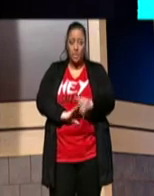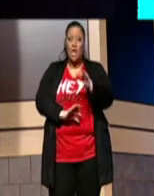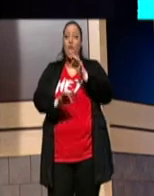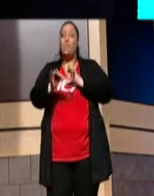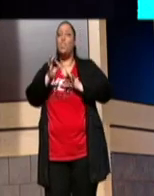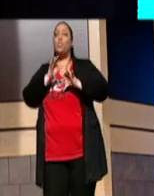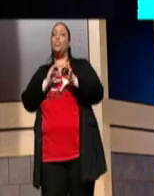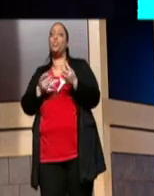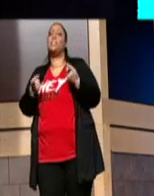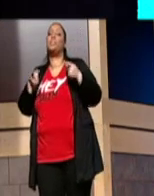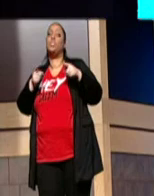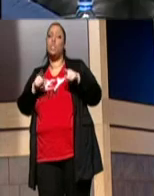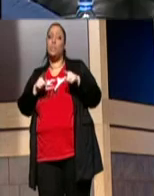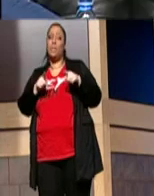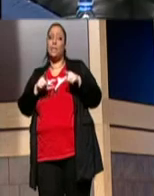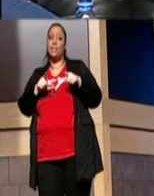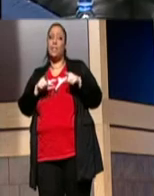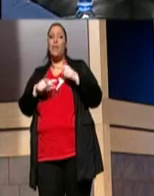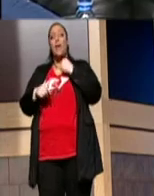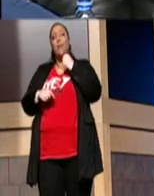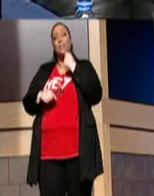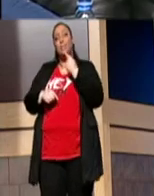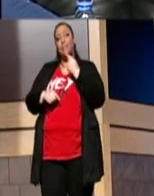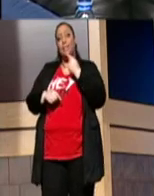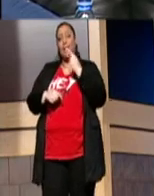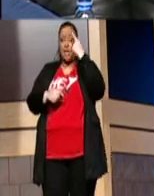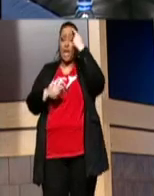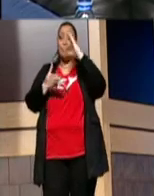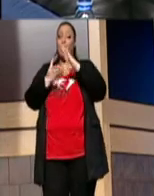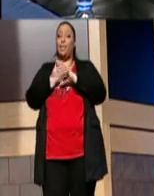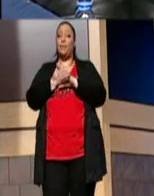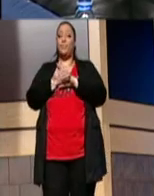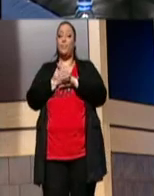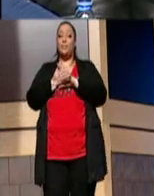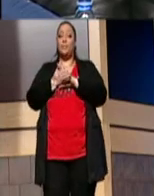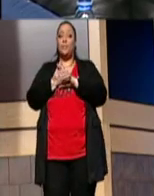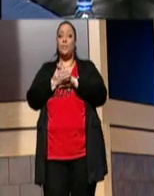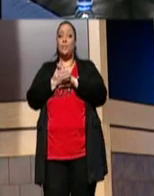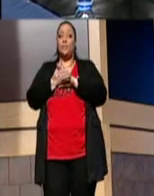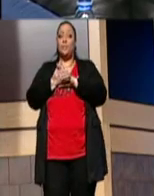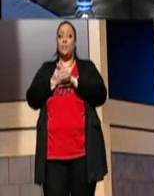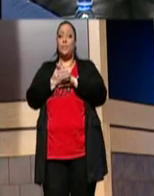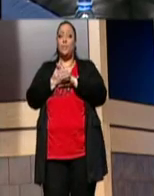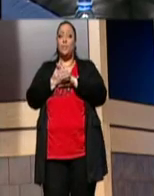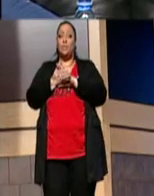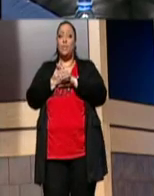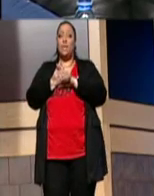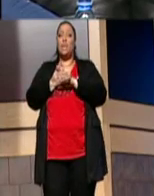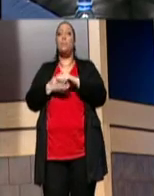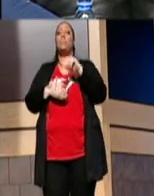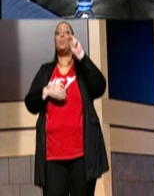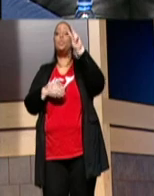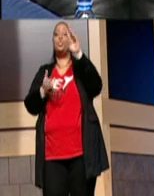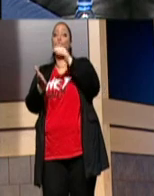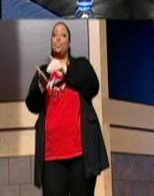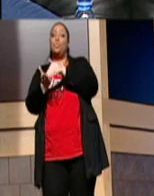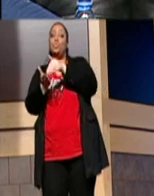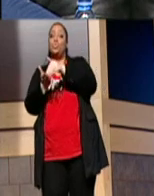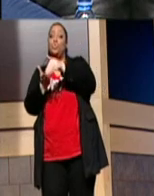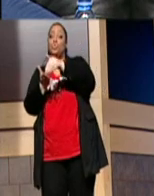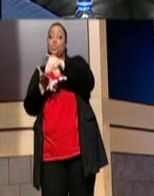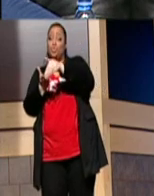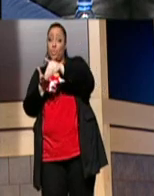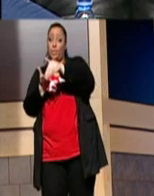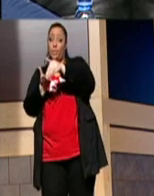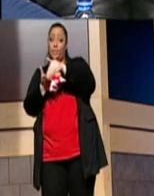place. And I'm saying, I believe. That's right. You know, he put $2 trillion, but that T stood